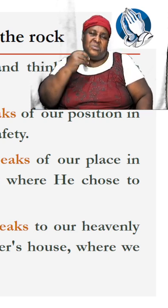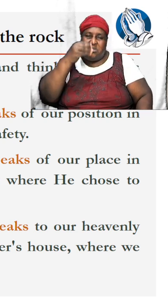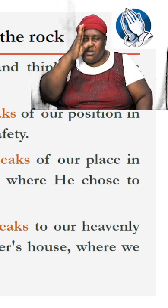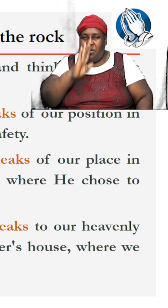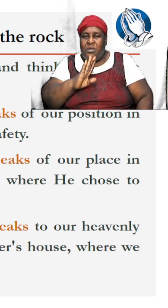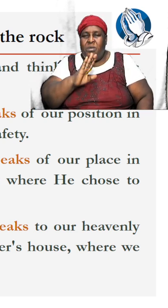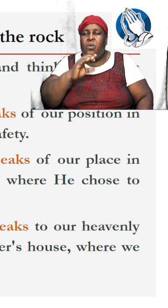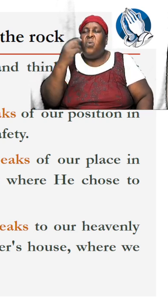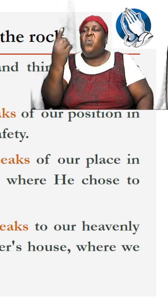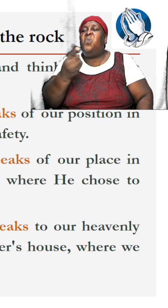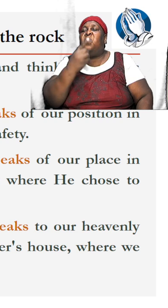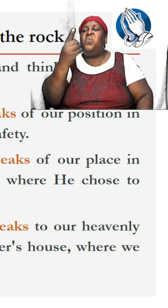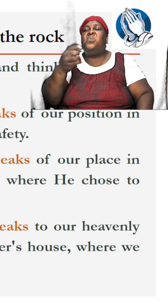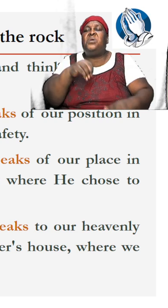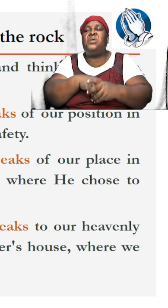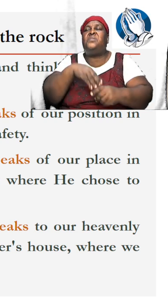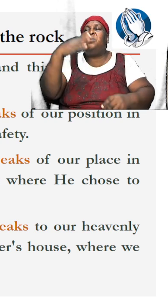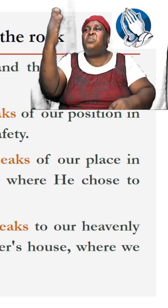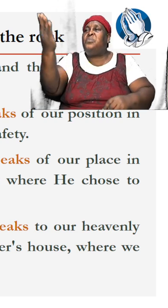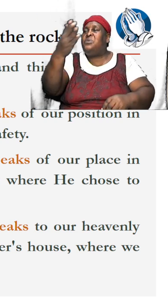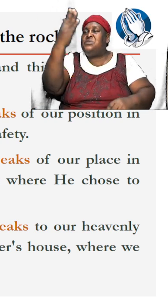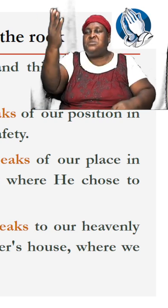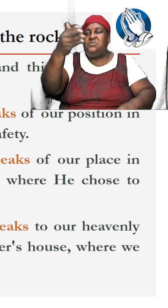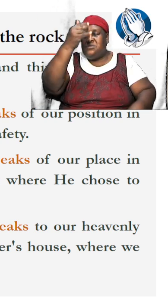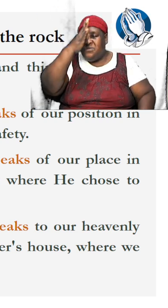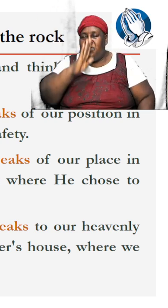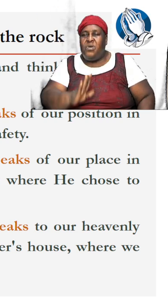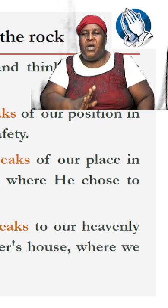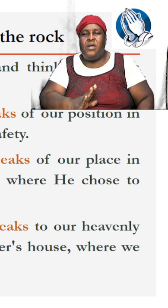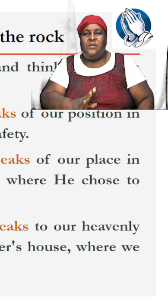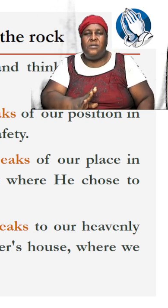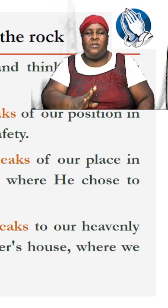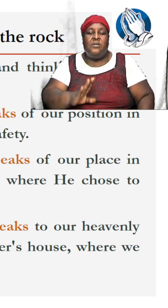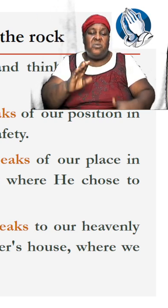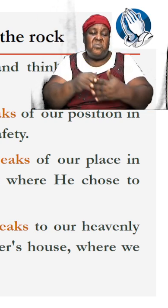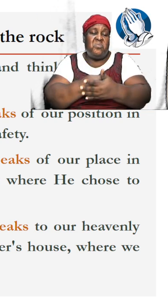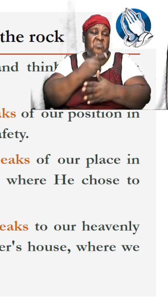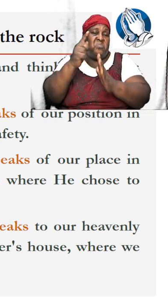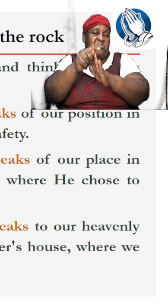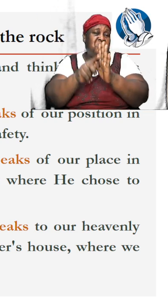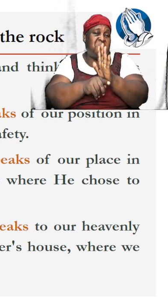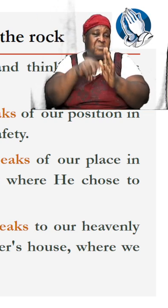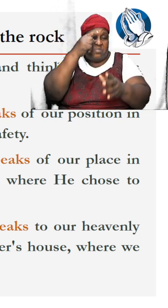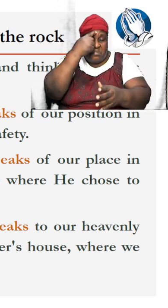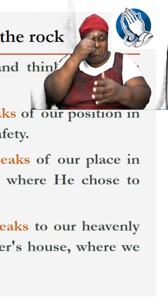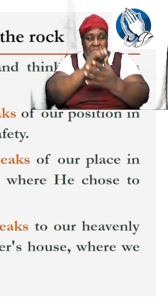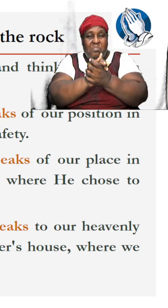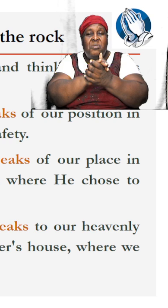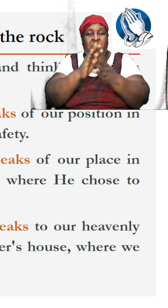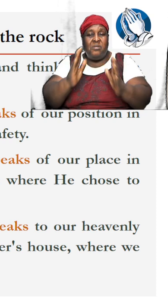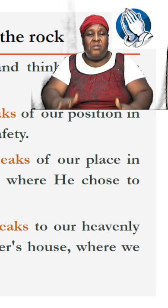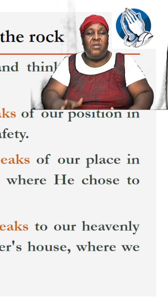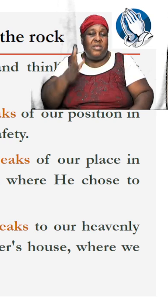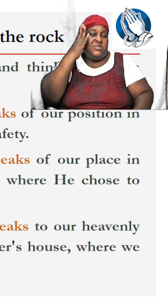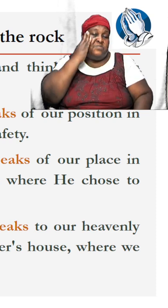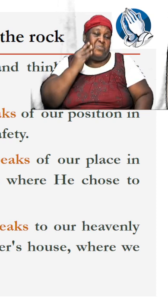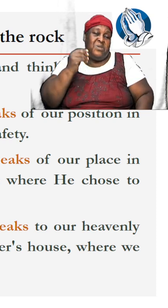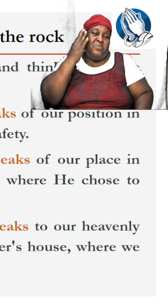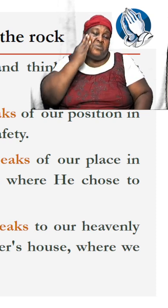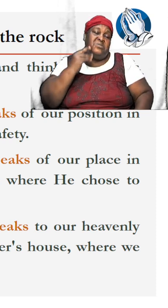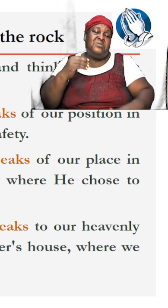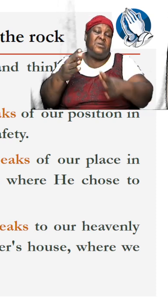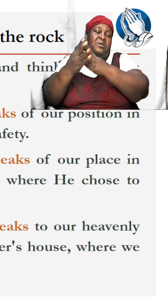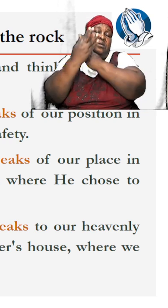only in the presence of God. The New Testament believer can experience